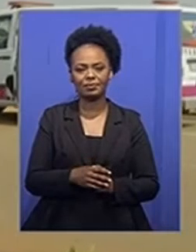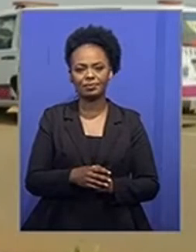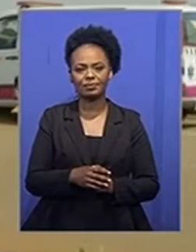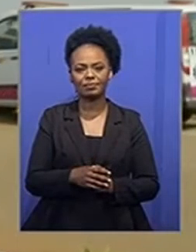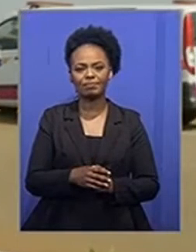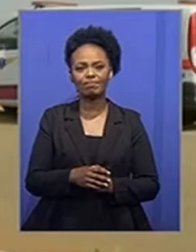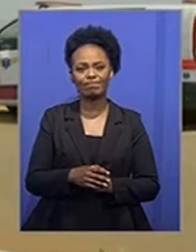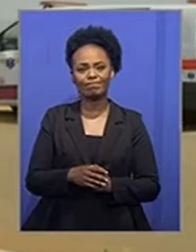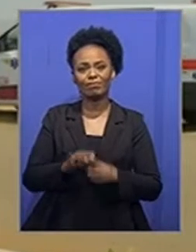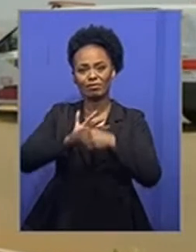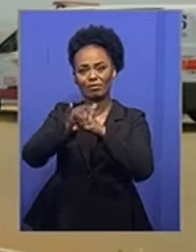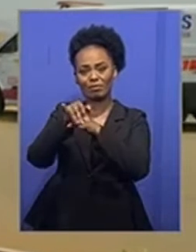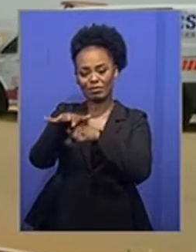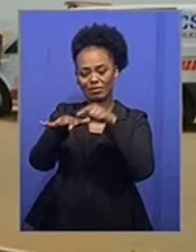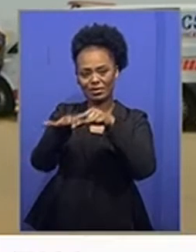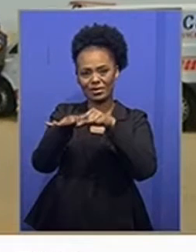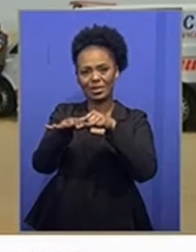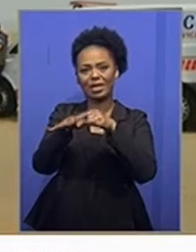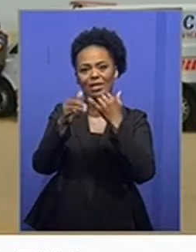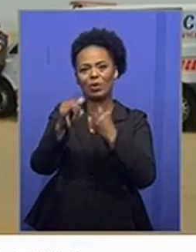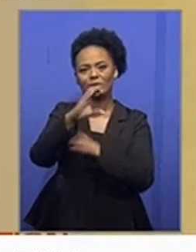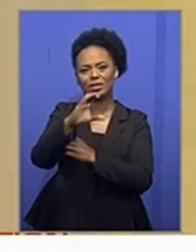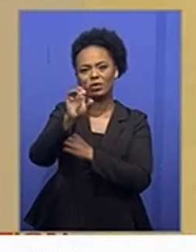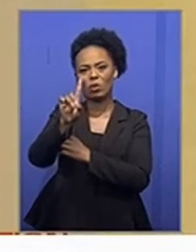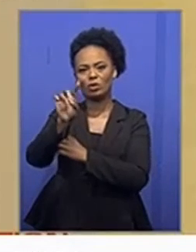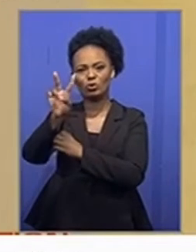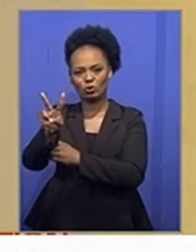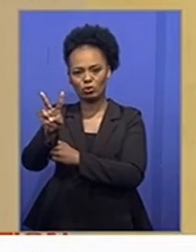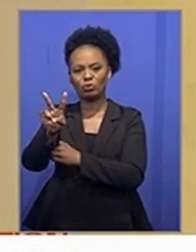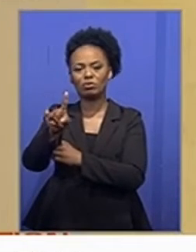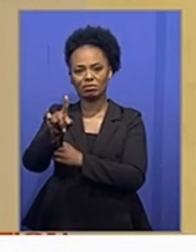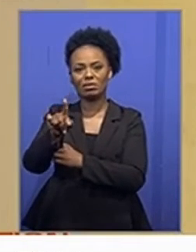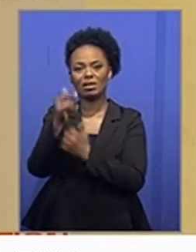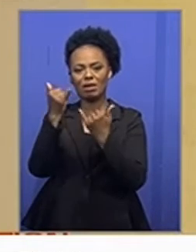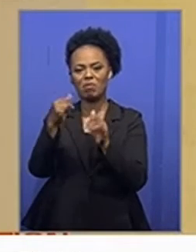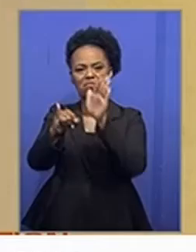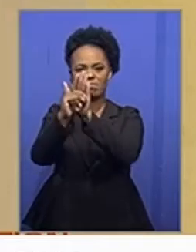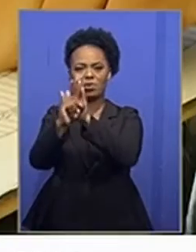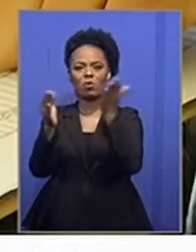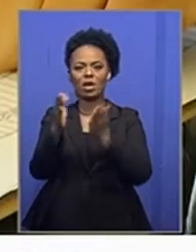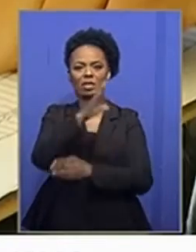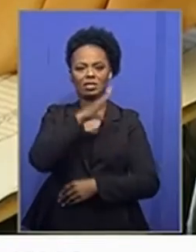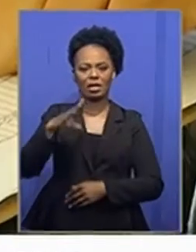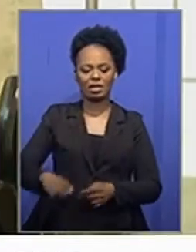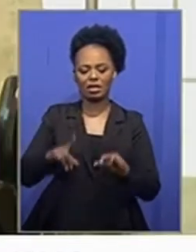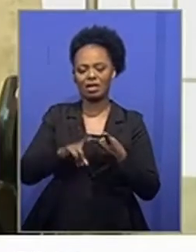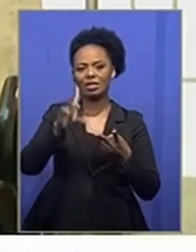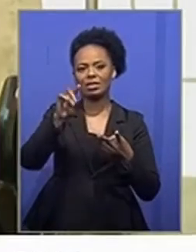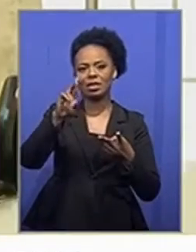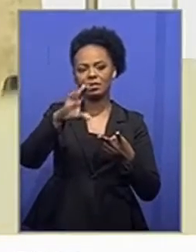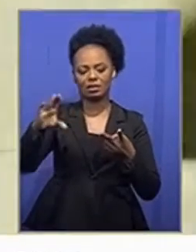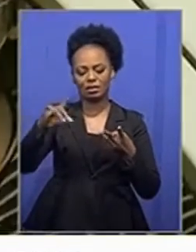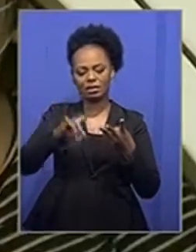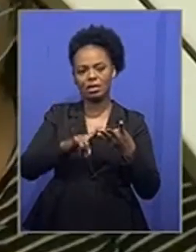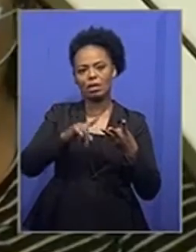Mogare o tsamaisanang le COVID-19 e leng C12 o ne o setse o bonwe kwa dinageng tsa China, DRC,